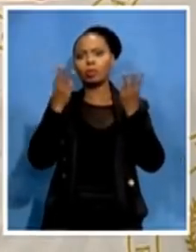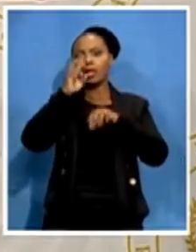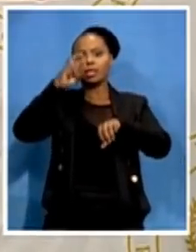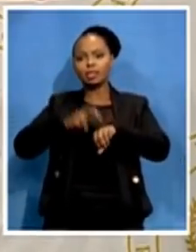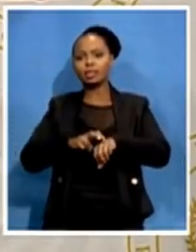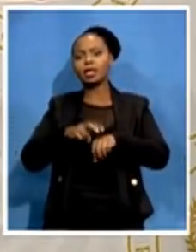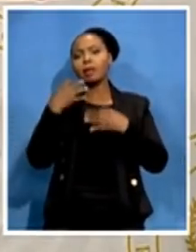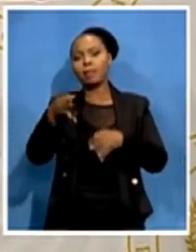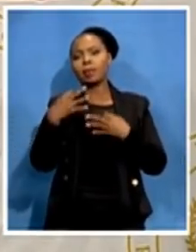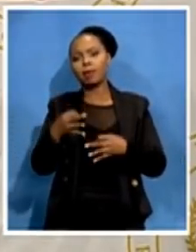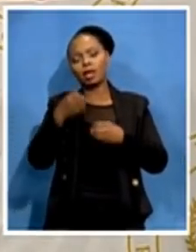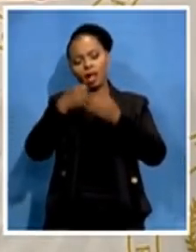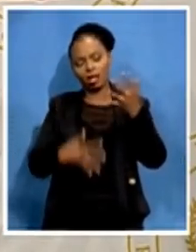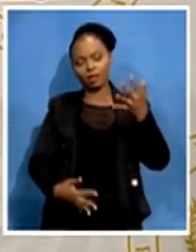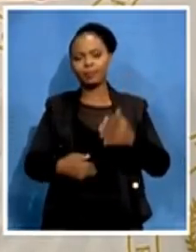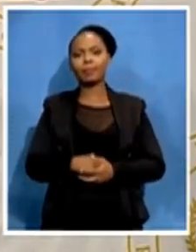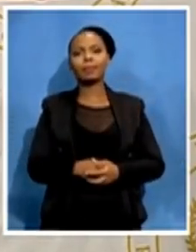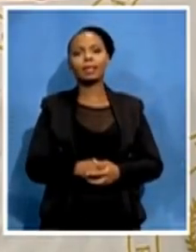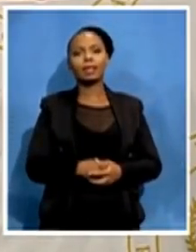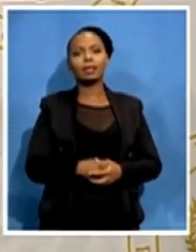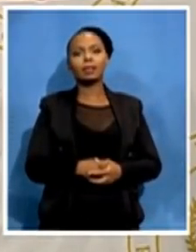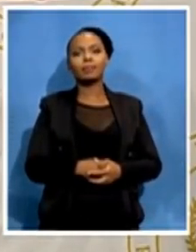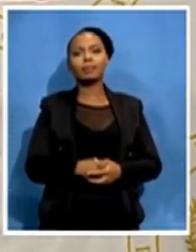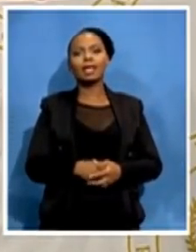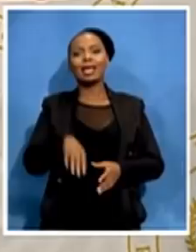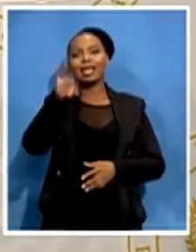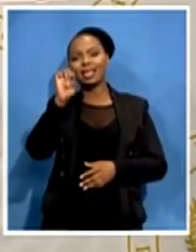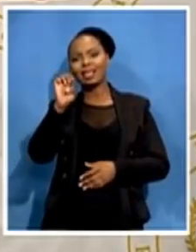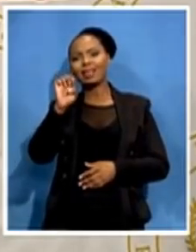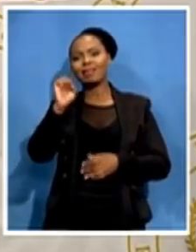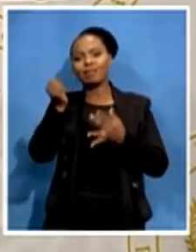So e-filing, court hearings,